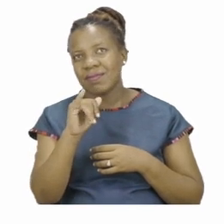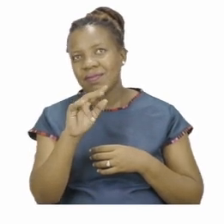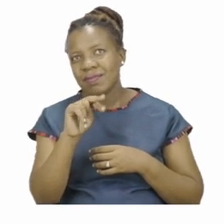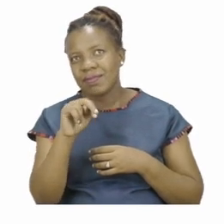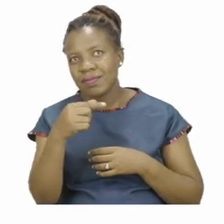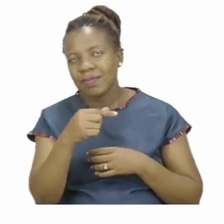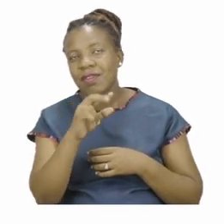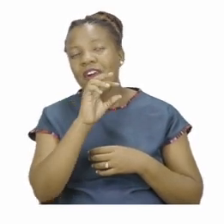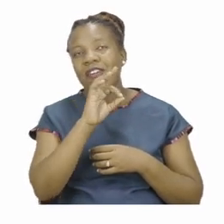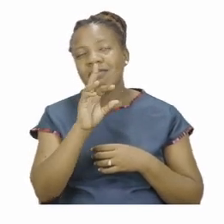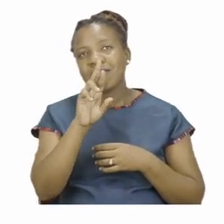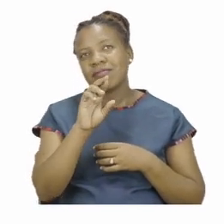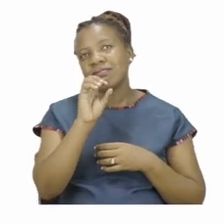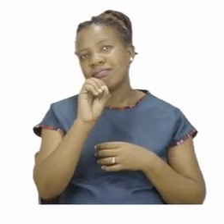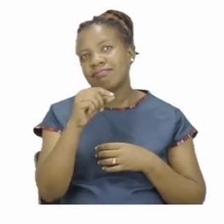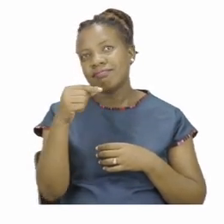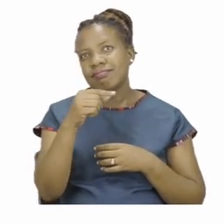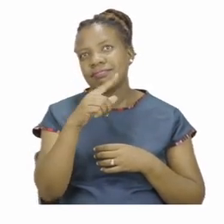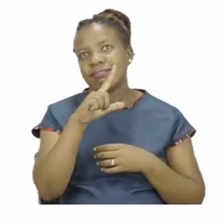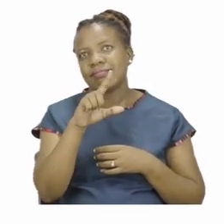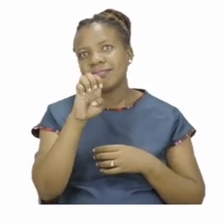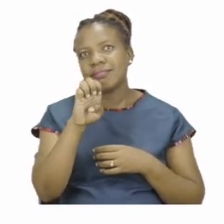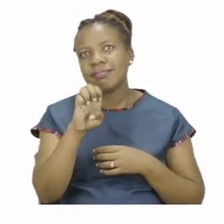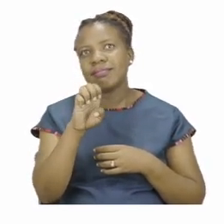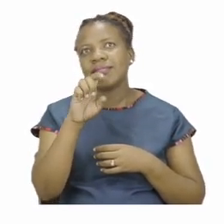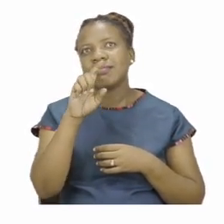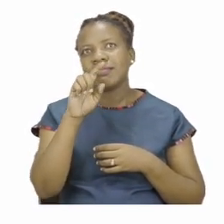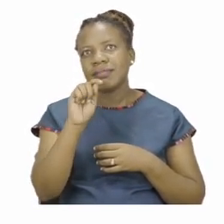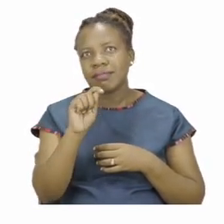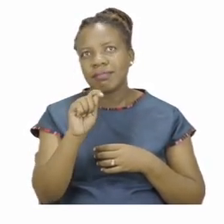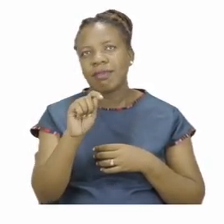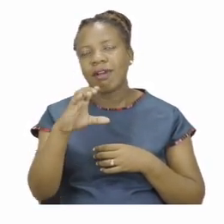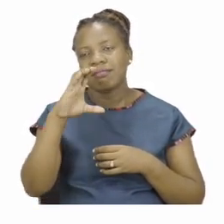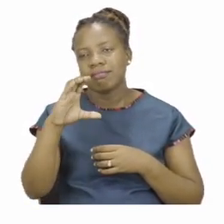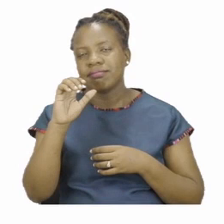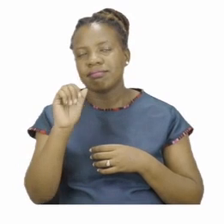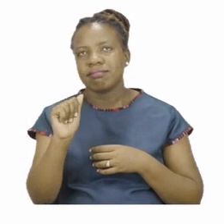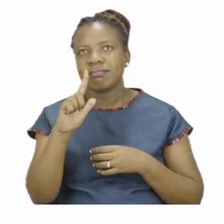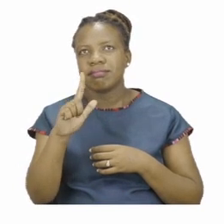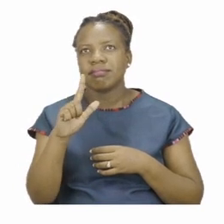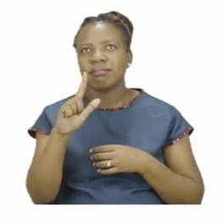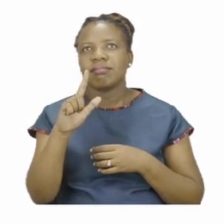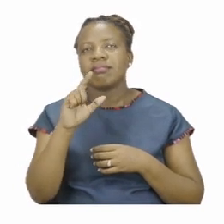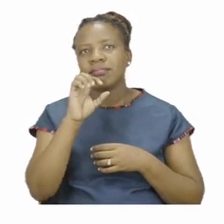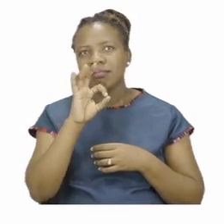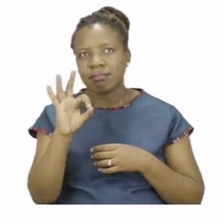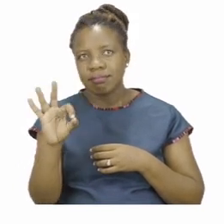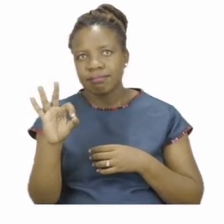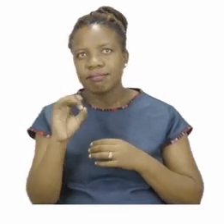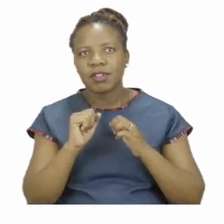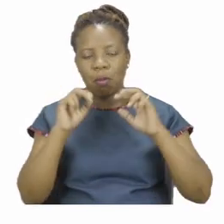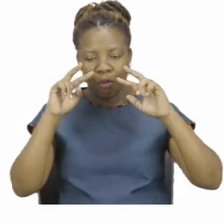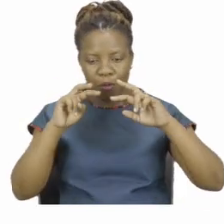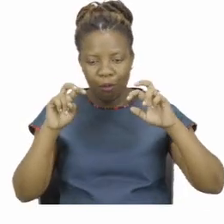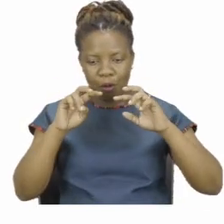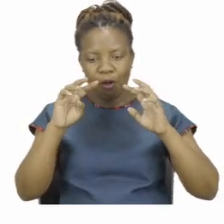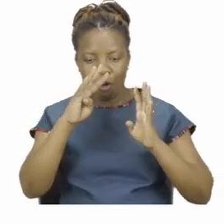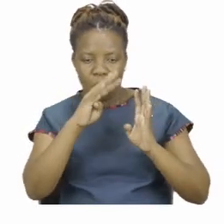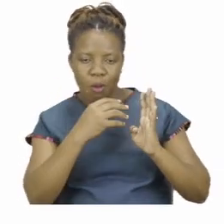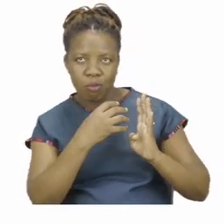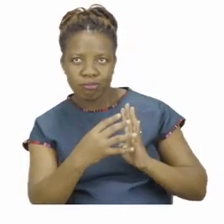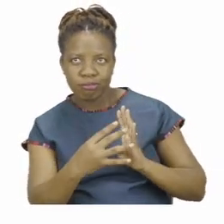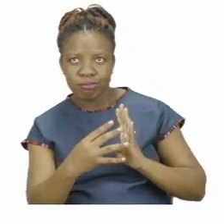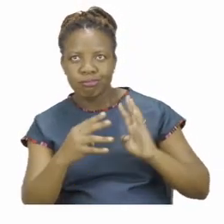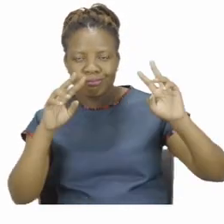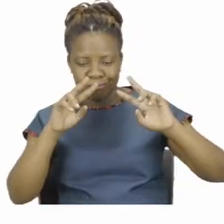these words in the word search below. Now, I think you're going to be able to do that by yourselves, so I'm going to leave this exercise up